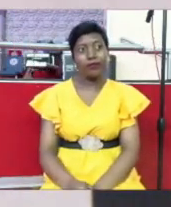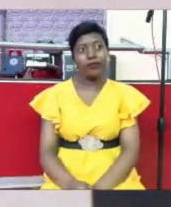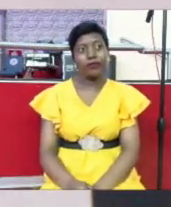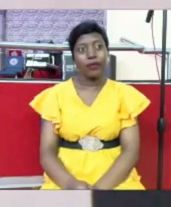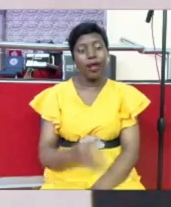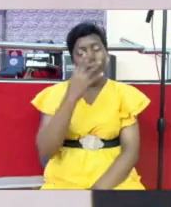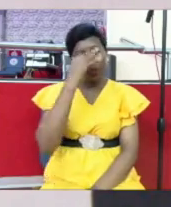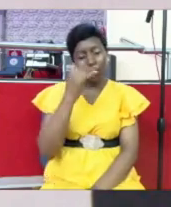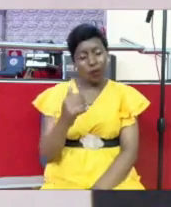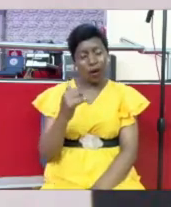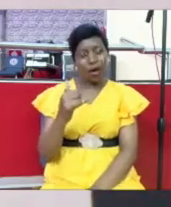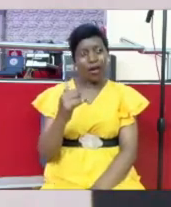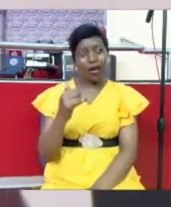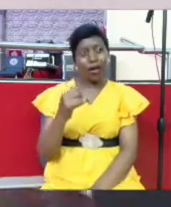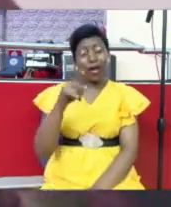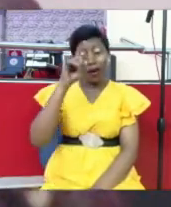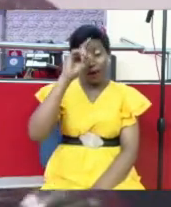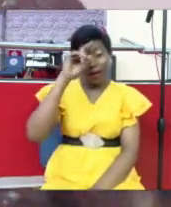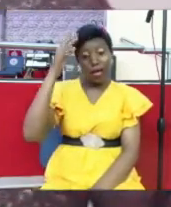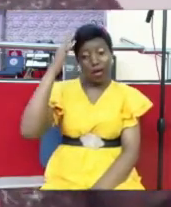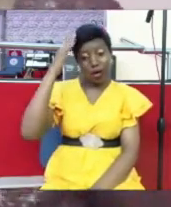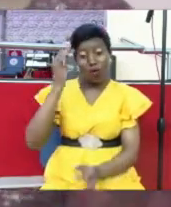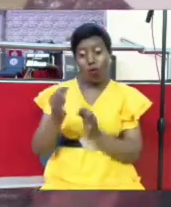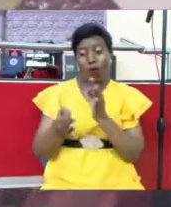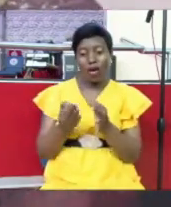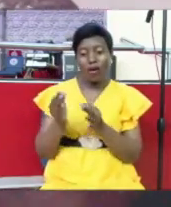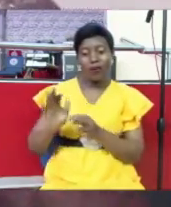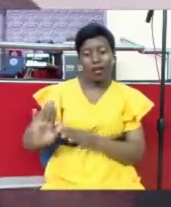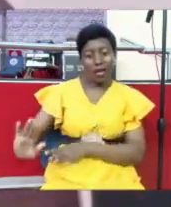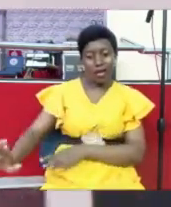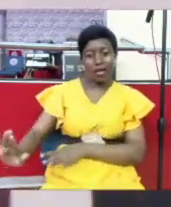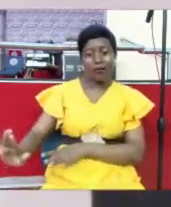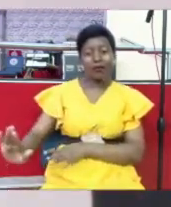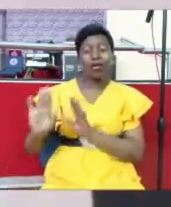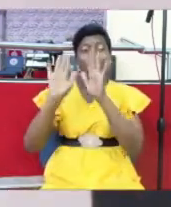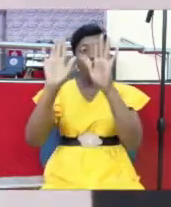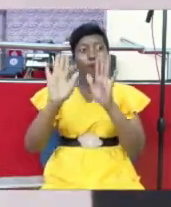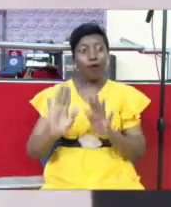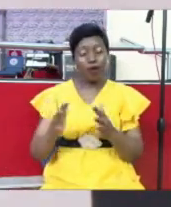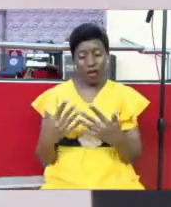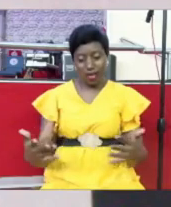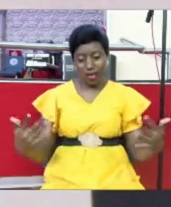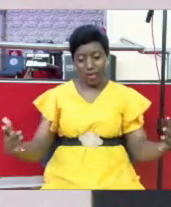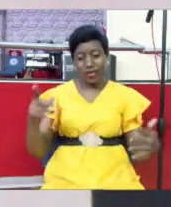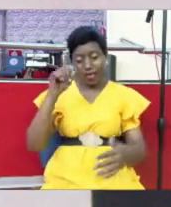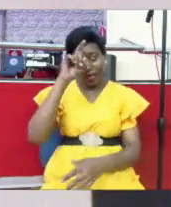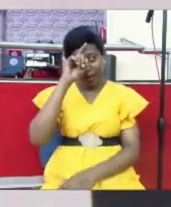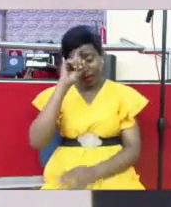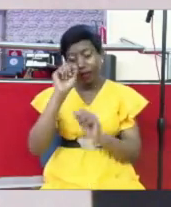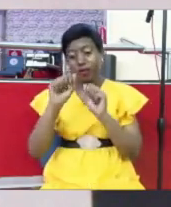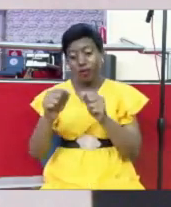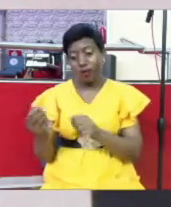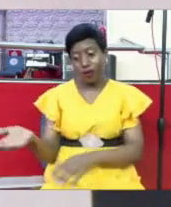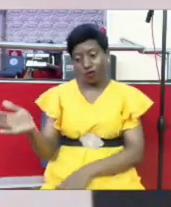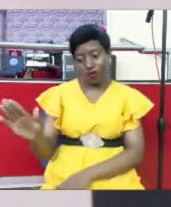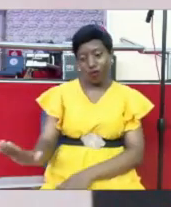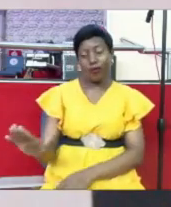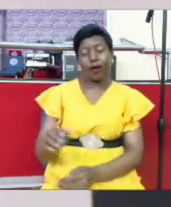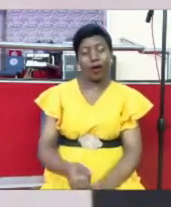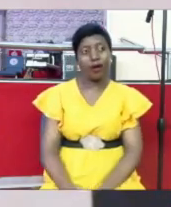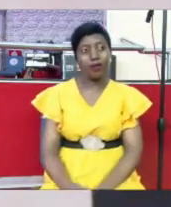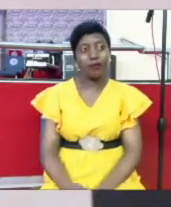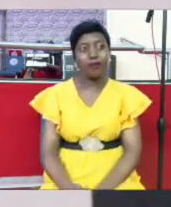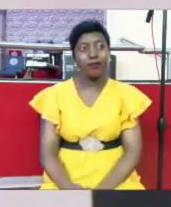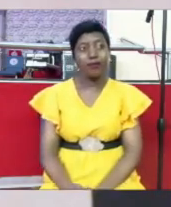Why? Because he knew that if they left their treasures in Egypt, they will go back. Kwa sababu walijua kwamba wangewaacha vitu vyao